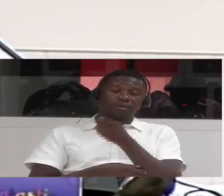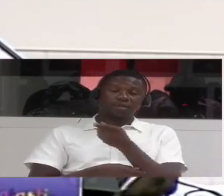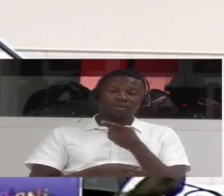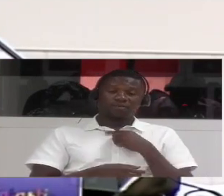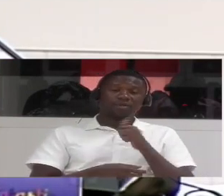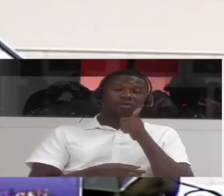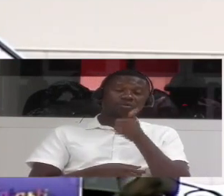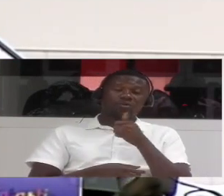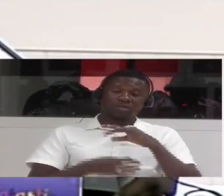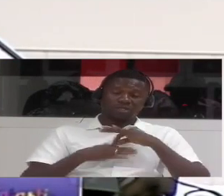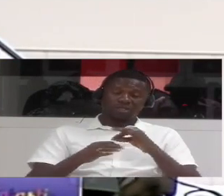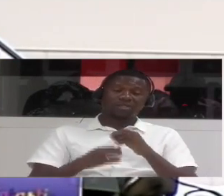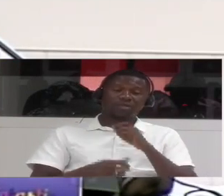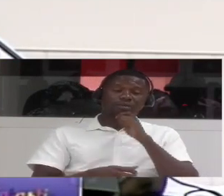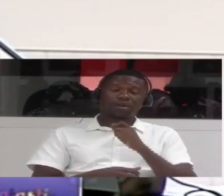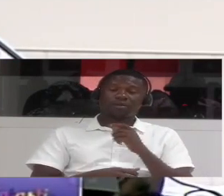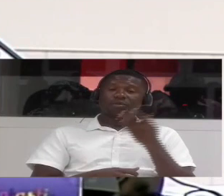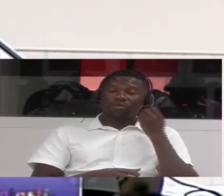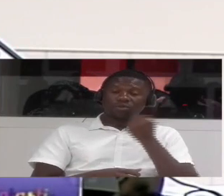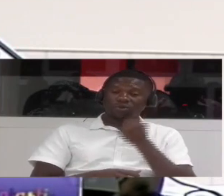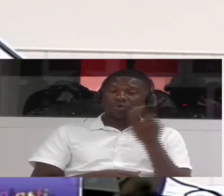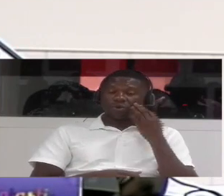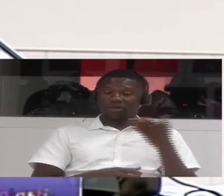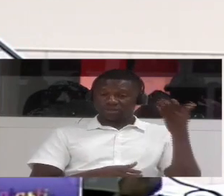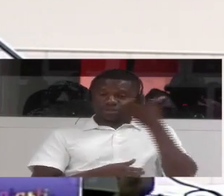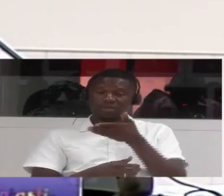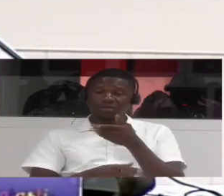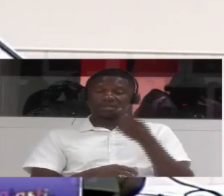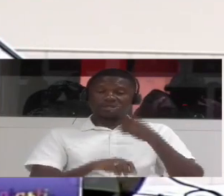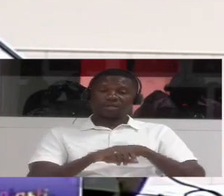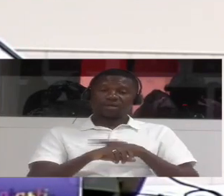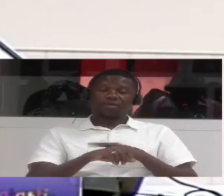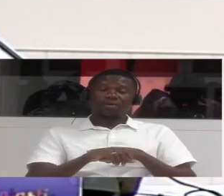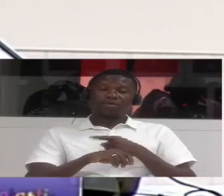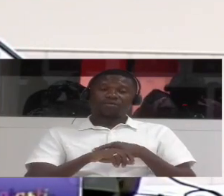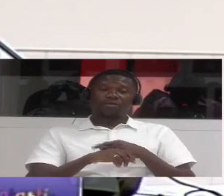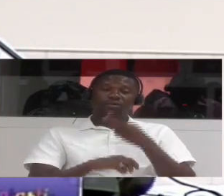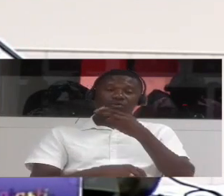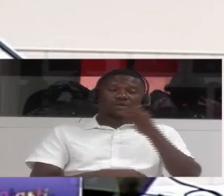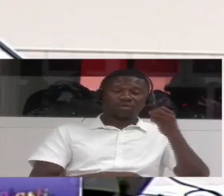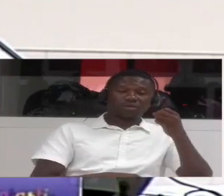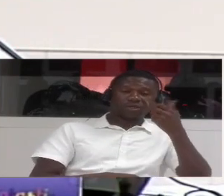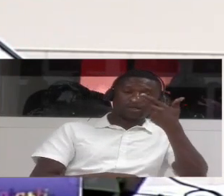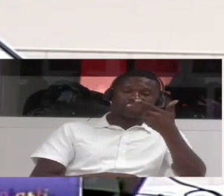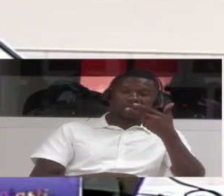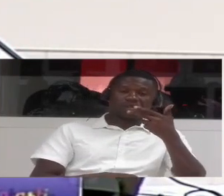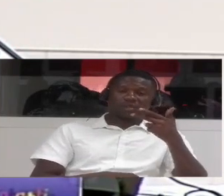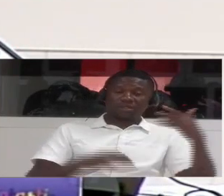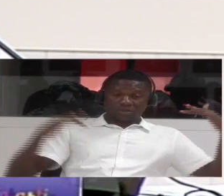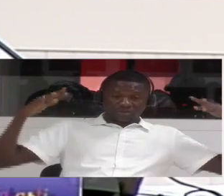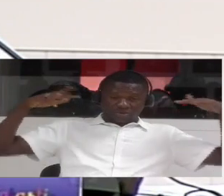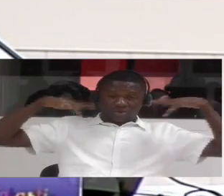an interesting character, because when he came during the 2008 Congress of